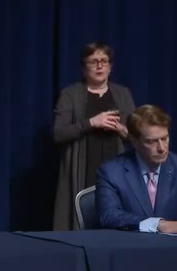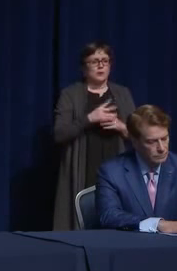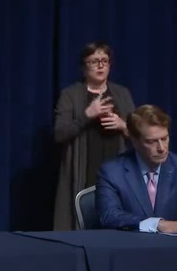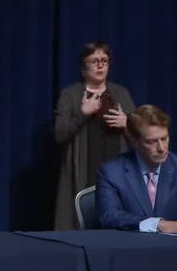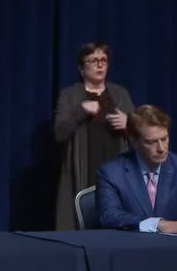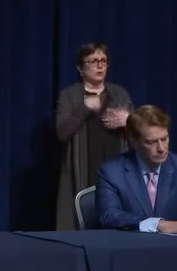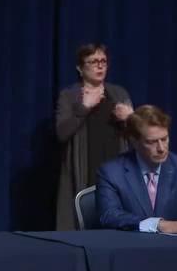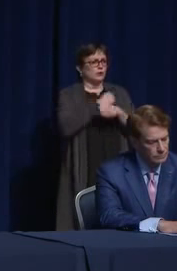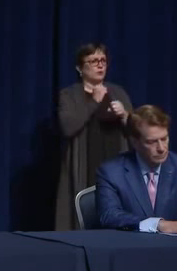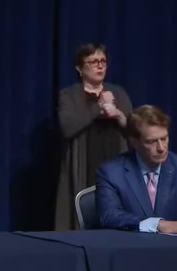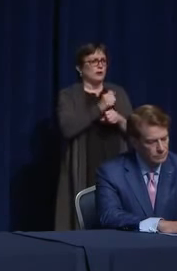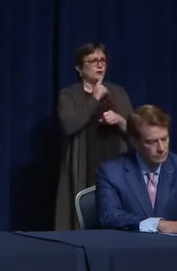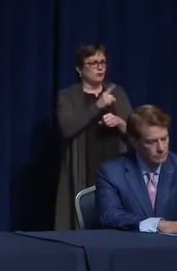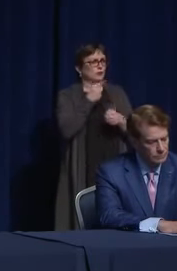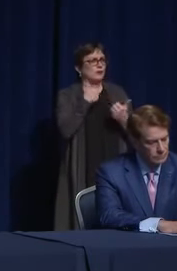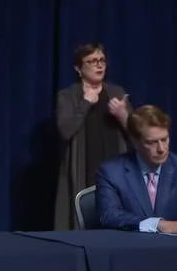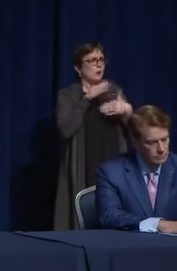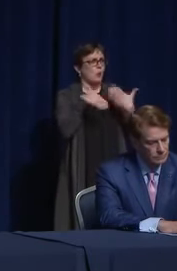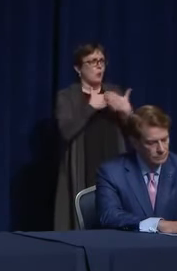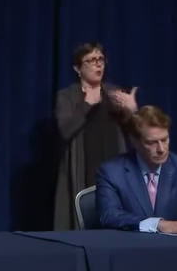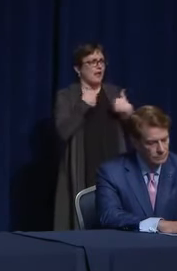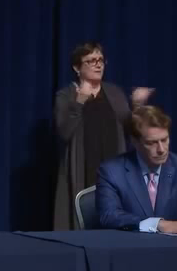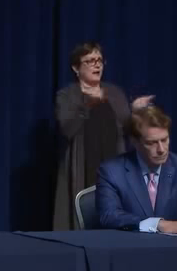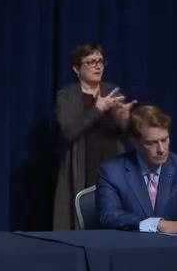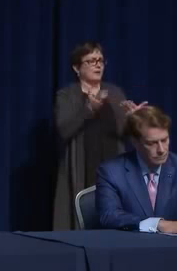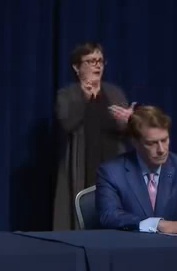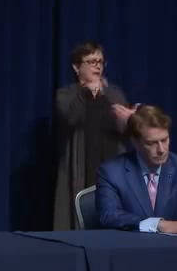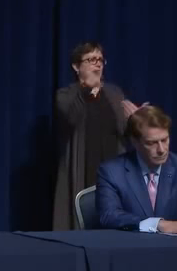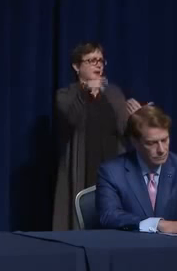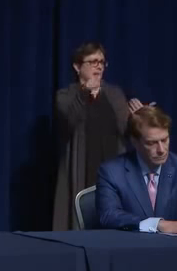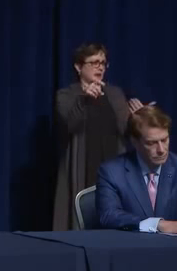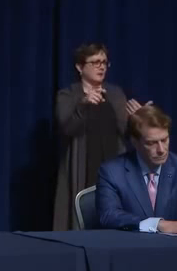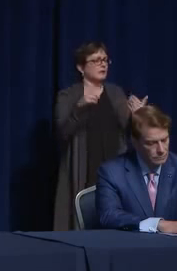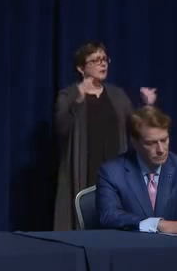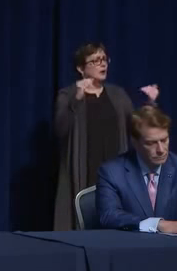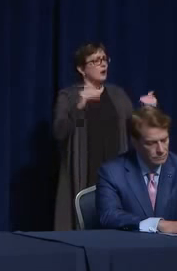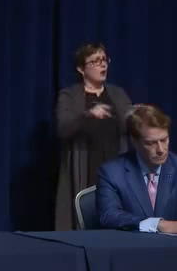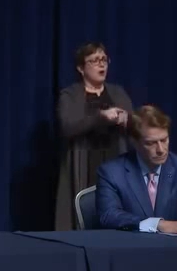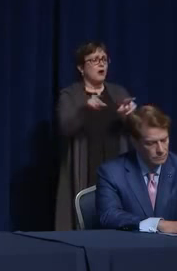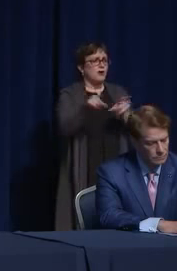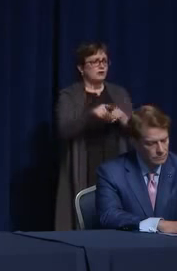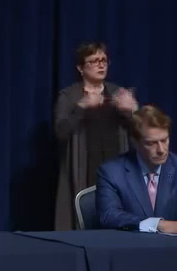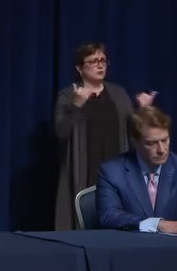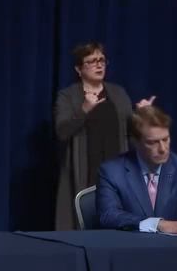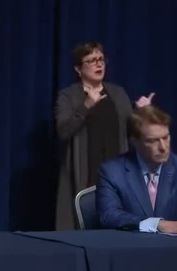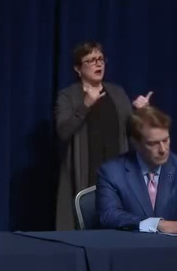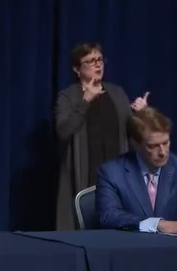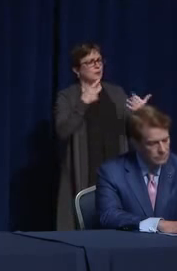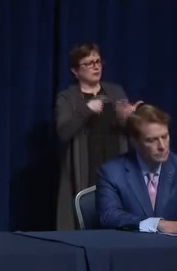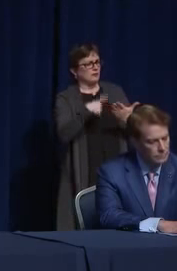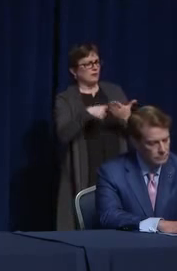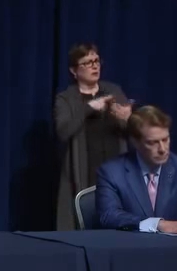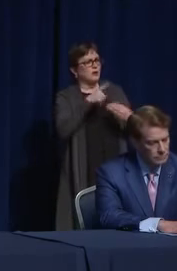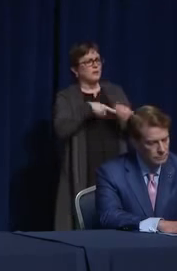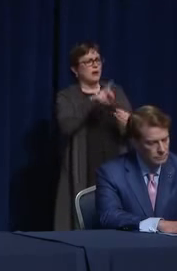consistency. Access to equipment, daycare, which has become a big